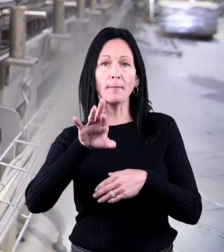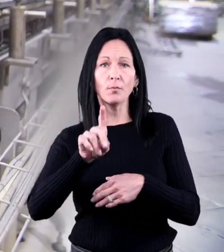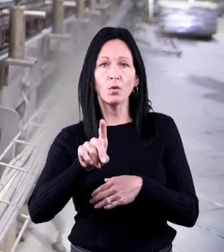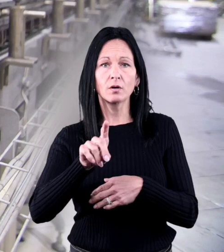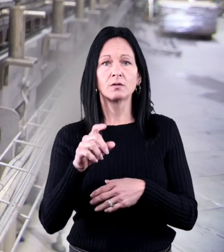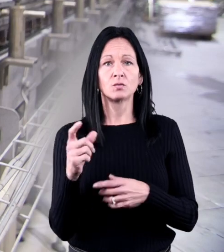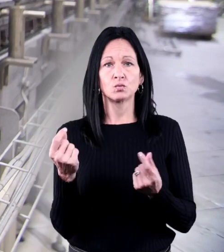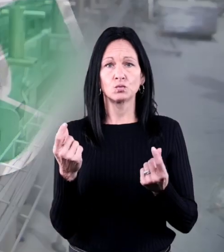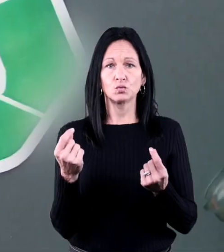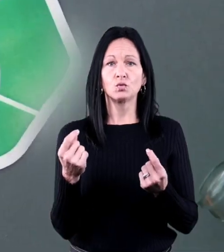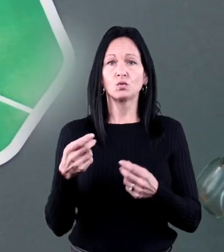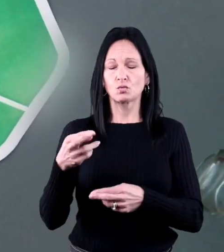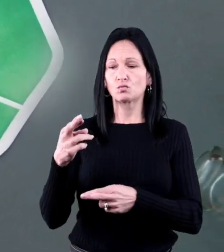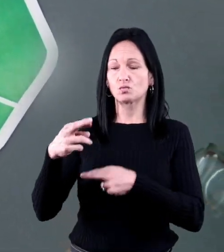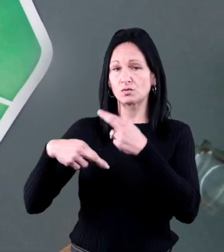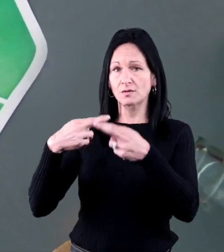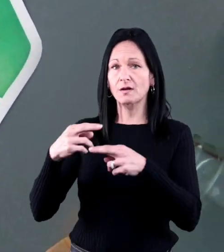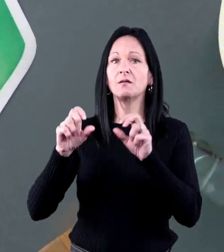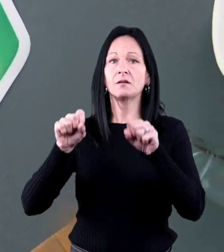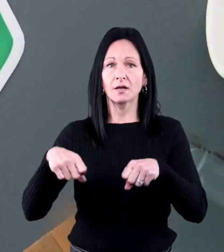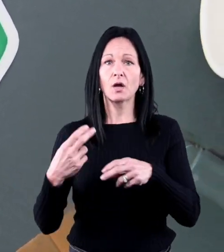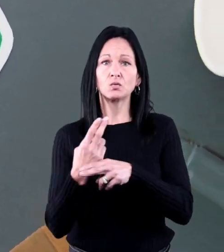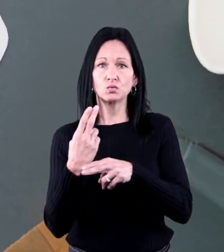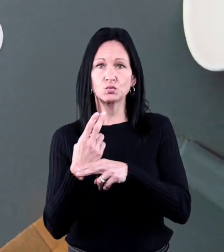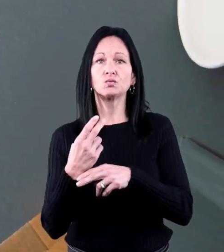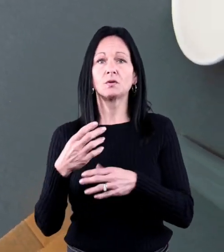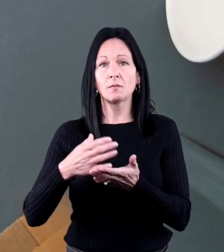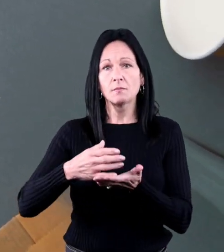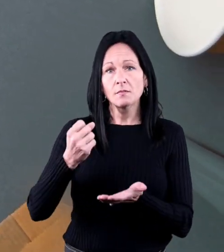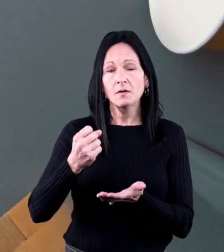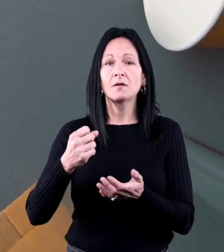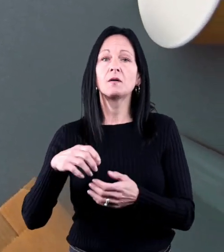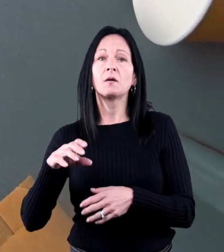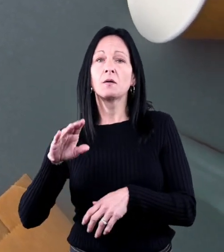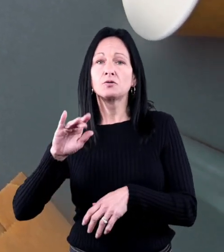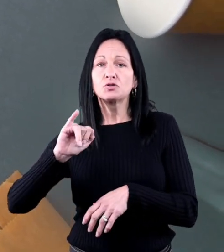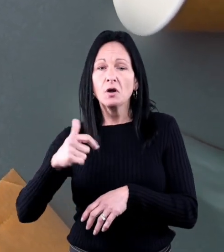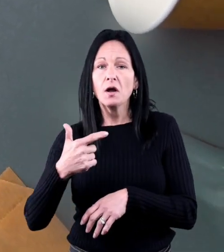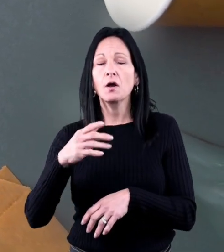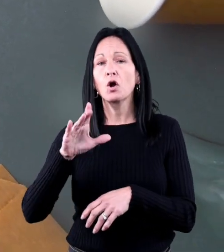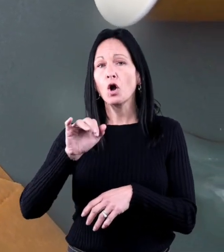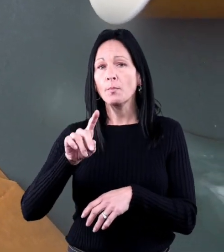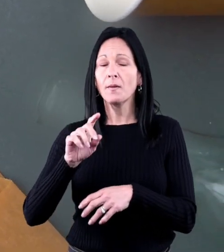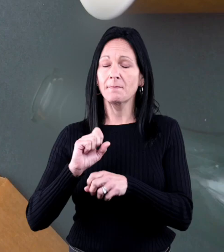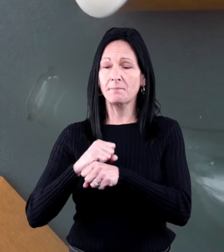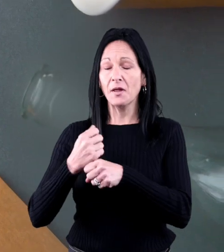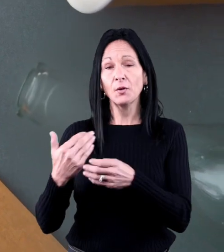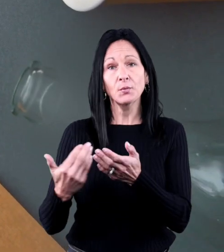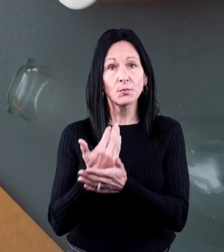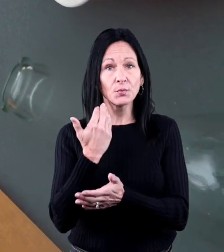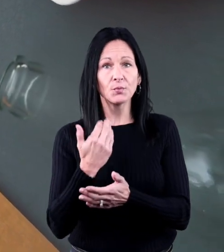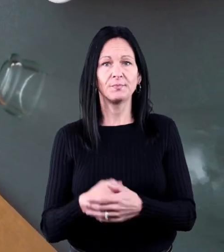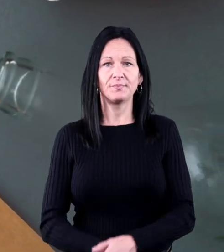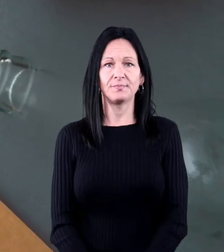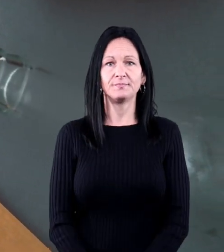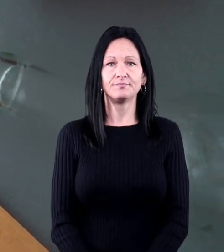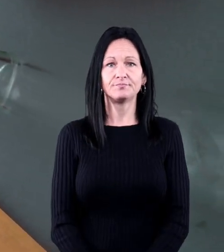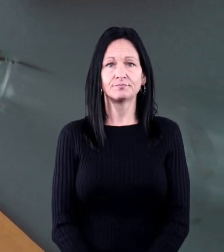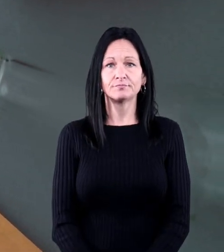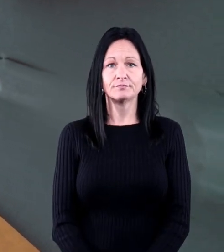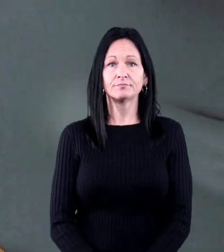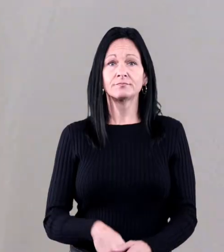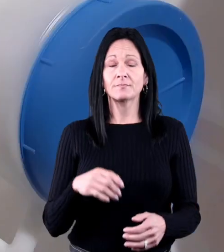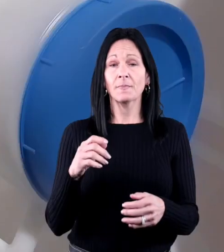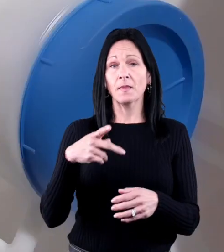cardboard, With recycling, we can use plastic jugs, bottles, and cardboard, and make new things.